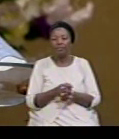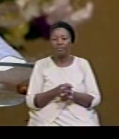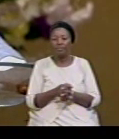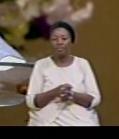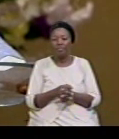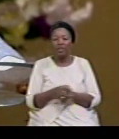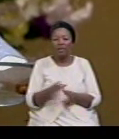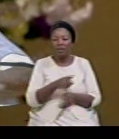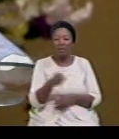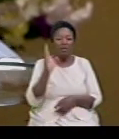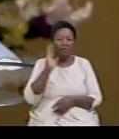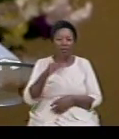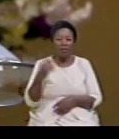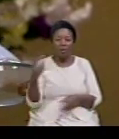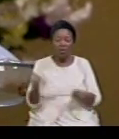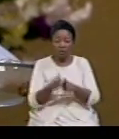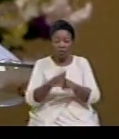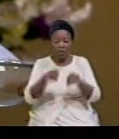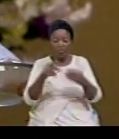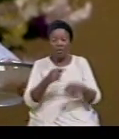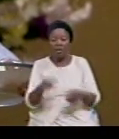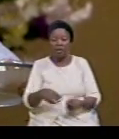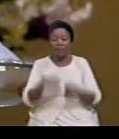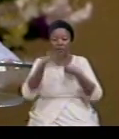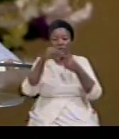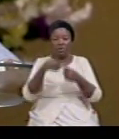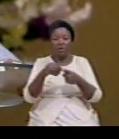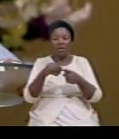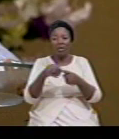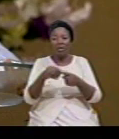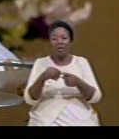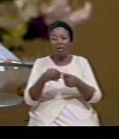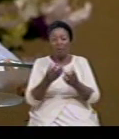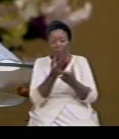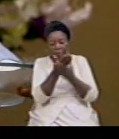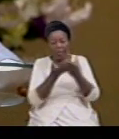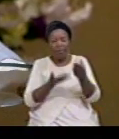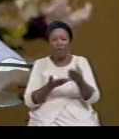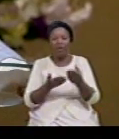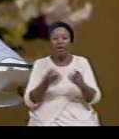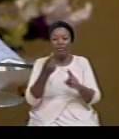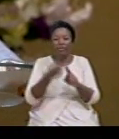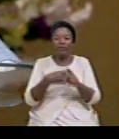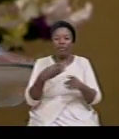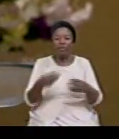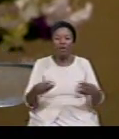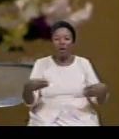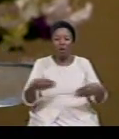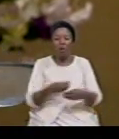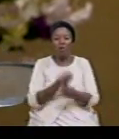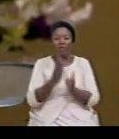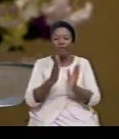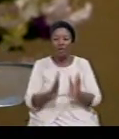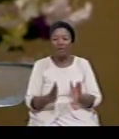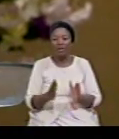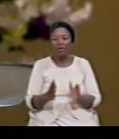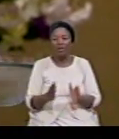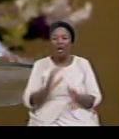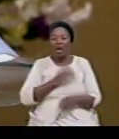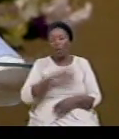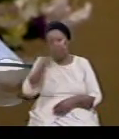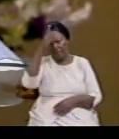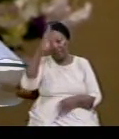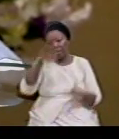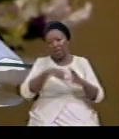also give you a special package from the covenant, our Father in the Lord. Please do